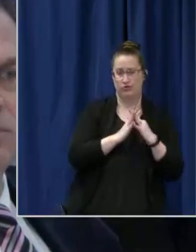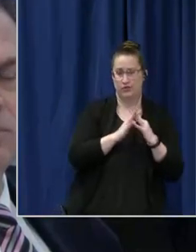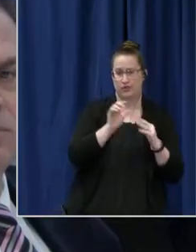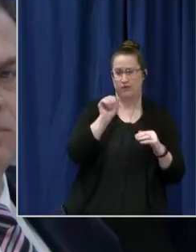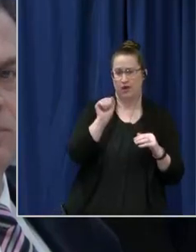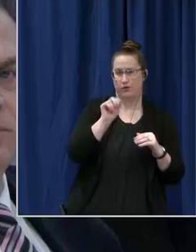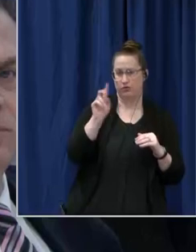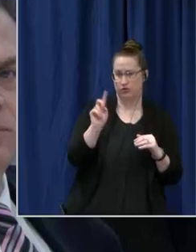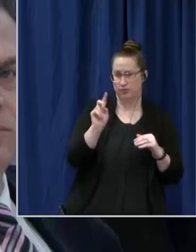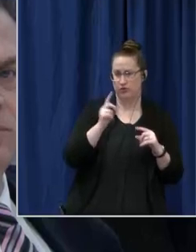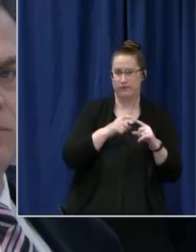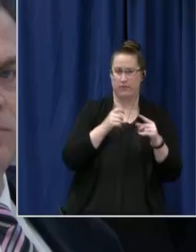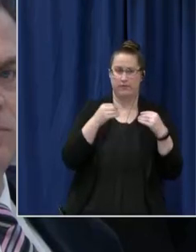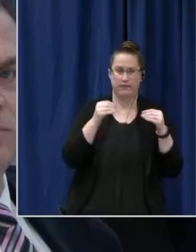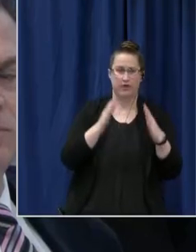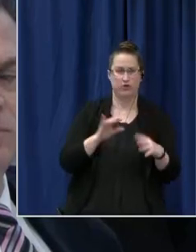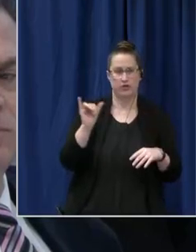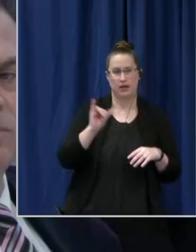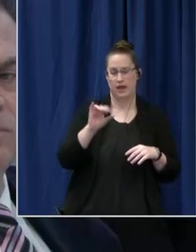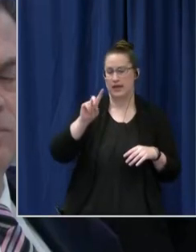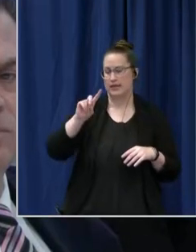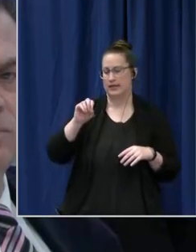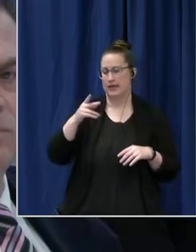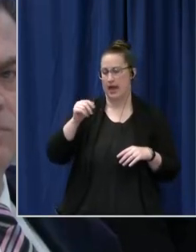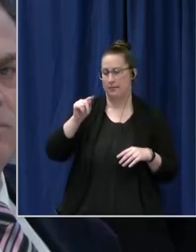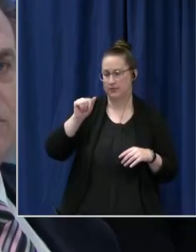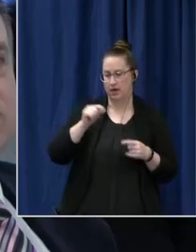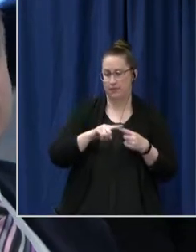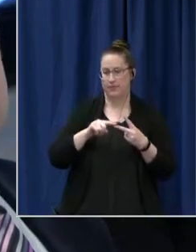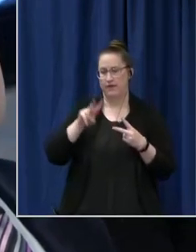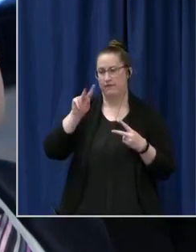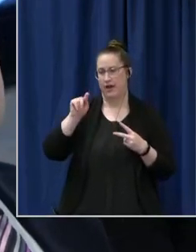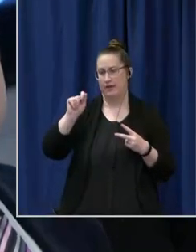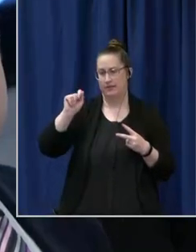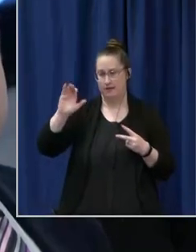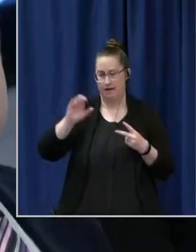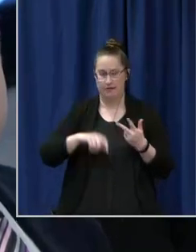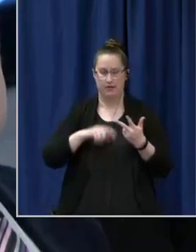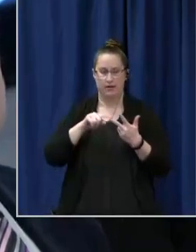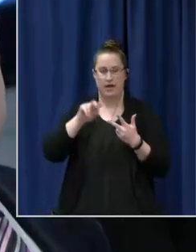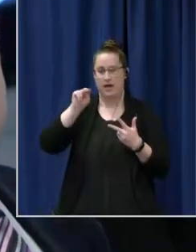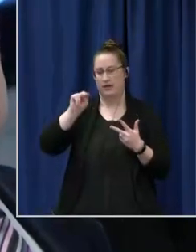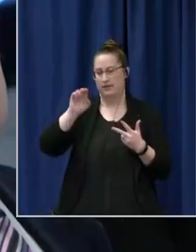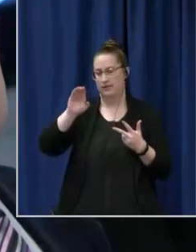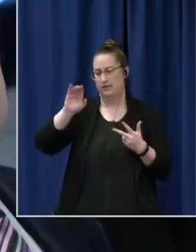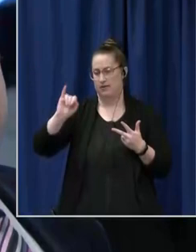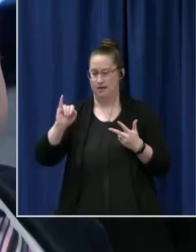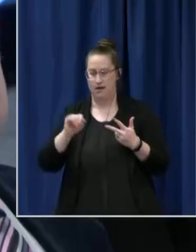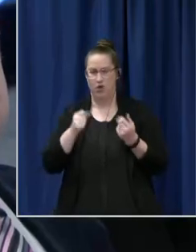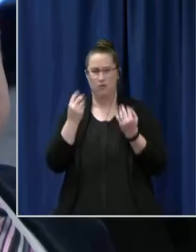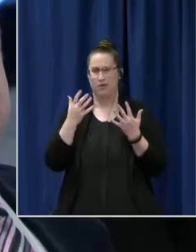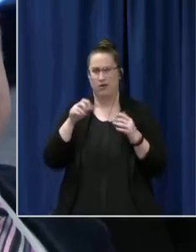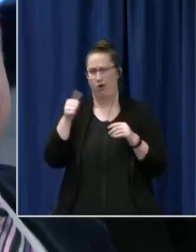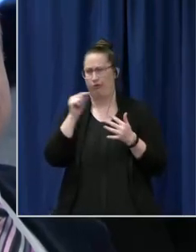description from vendors like DeCapta or Vitech or NCI or the many others that are out